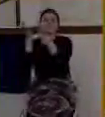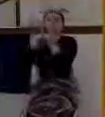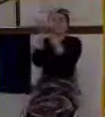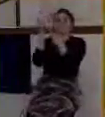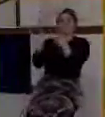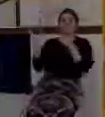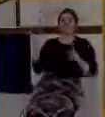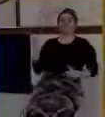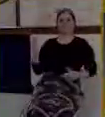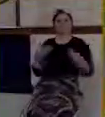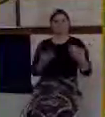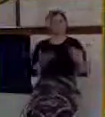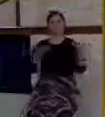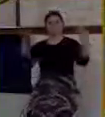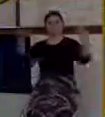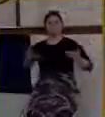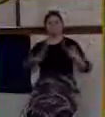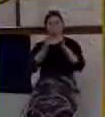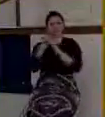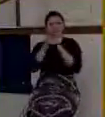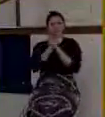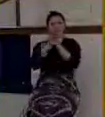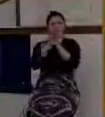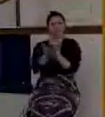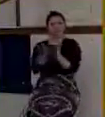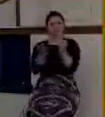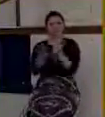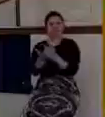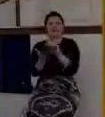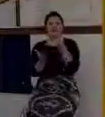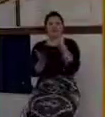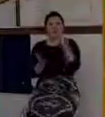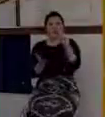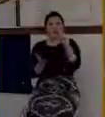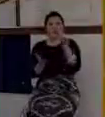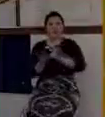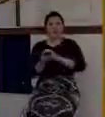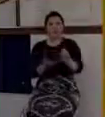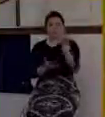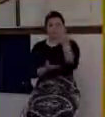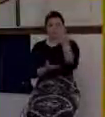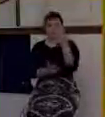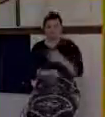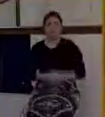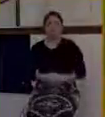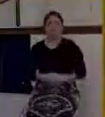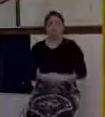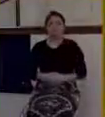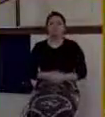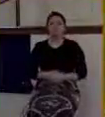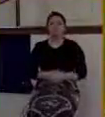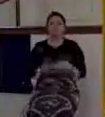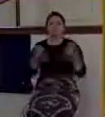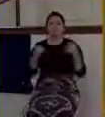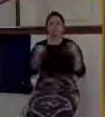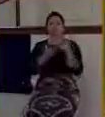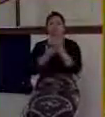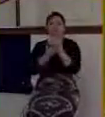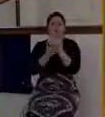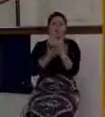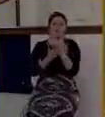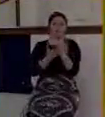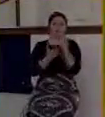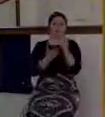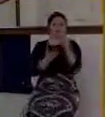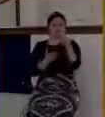I invite you to take your Bibles this morning, open to the Gospel of Mark, chapter number 12. We're going through the Gospel of Mark here on